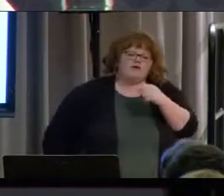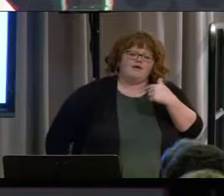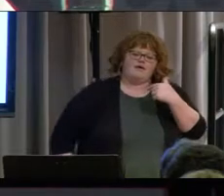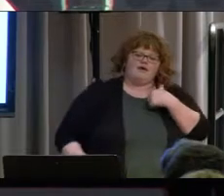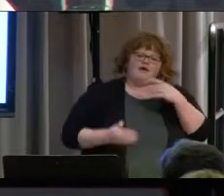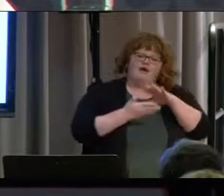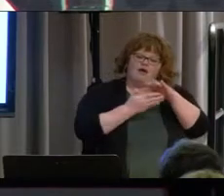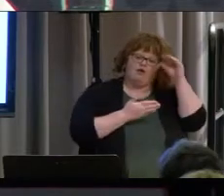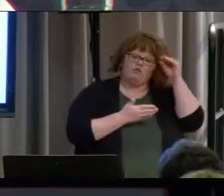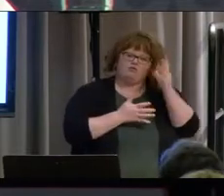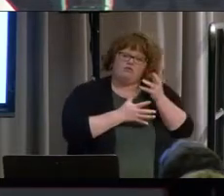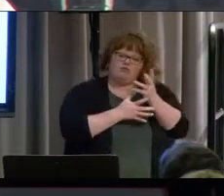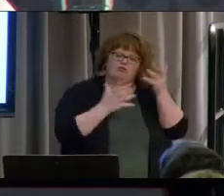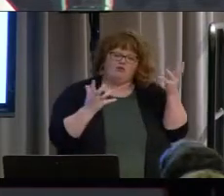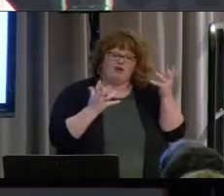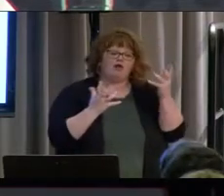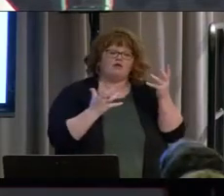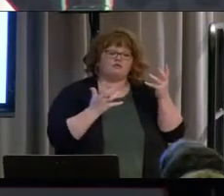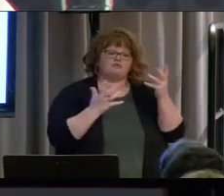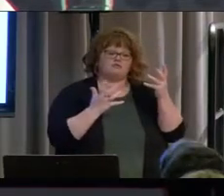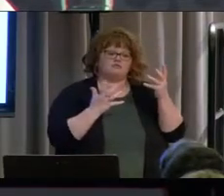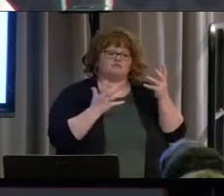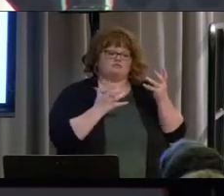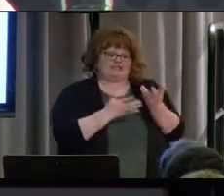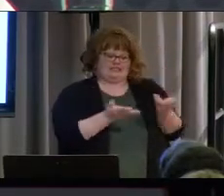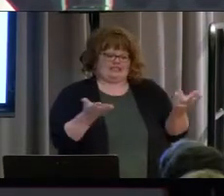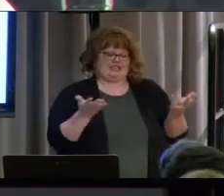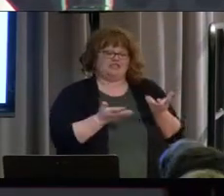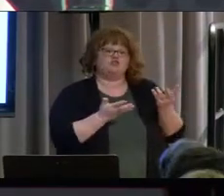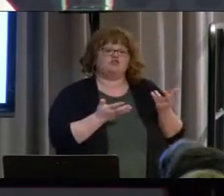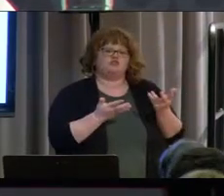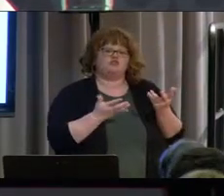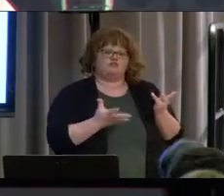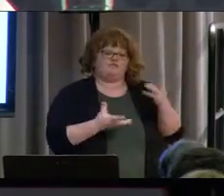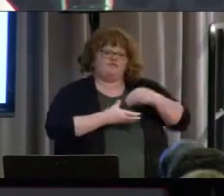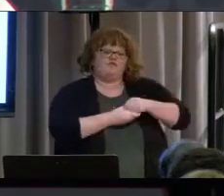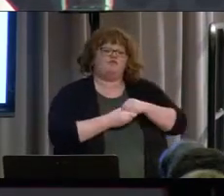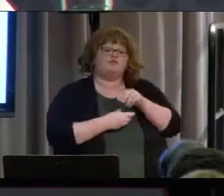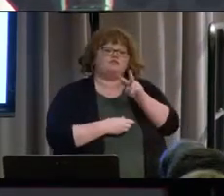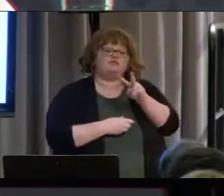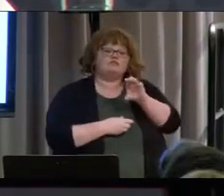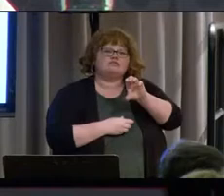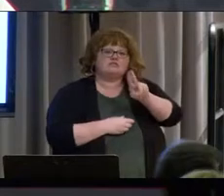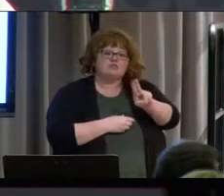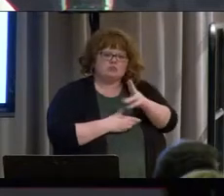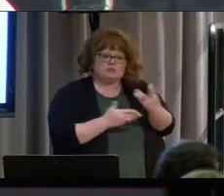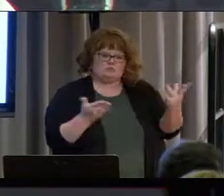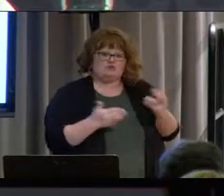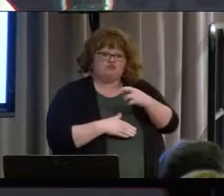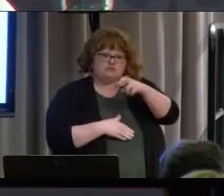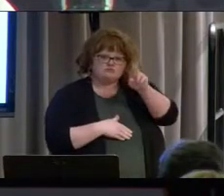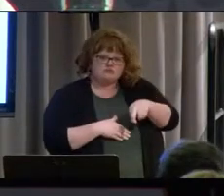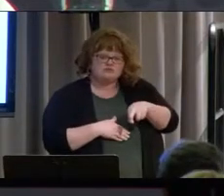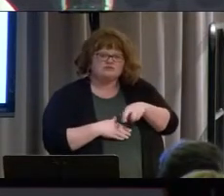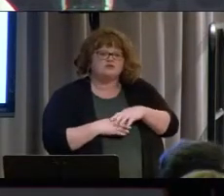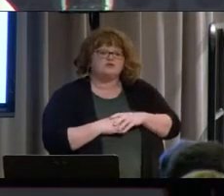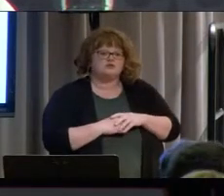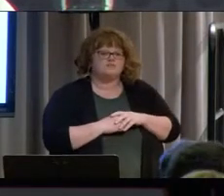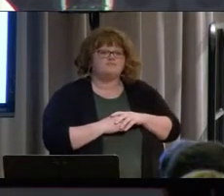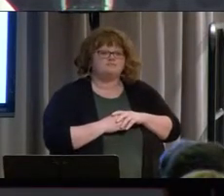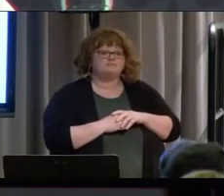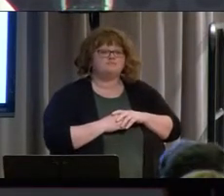much being a part of Virginia Commonwealth University and being in Richmond sure. that when